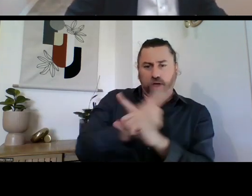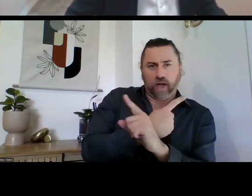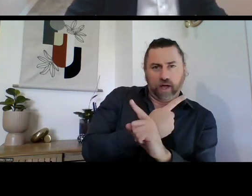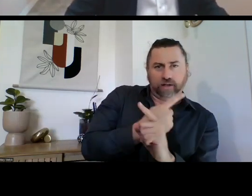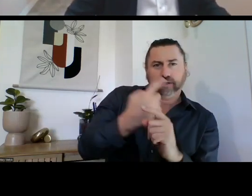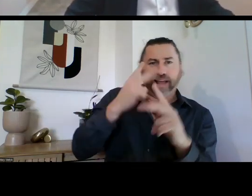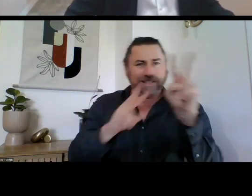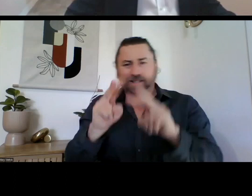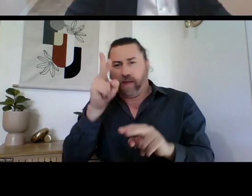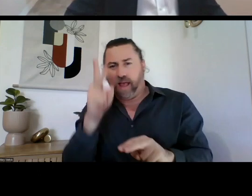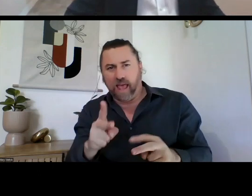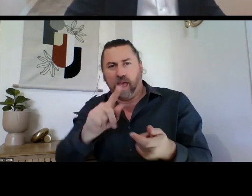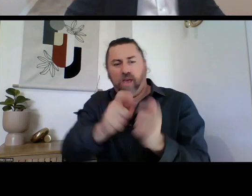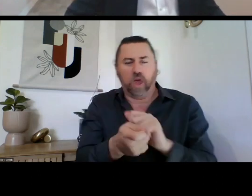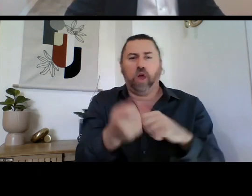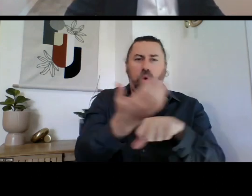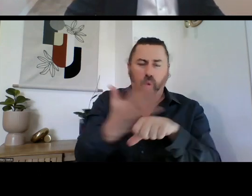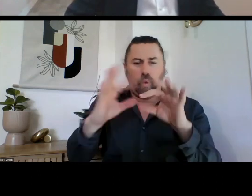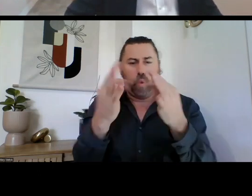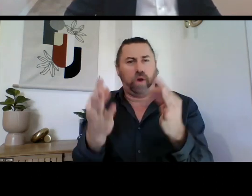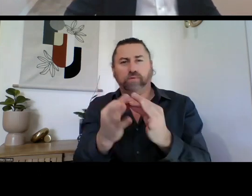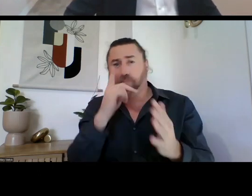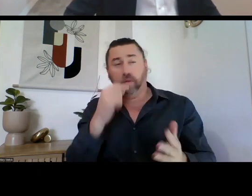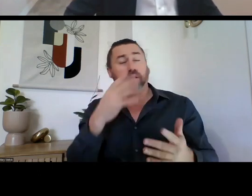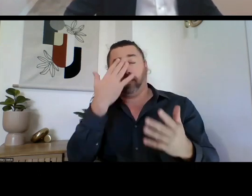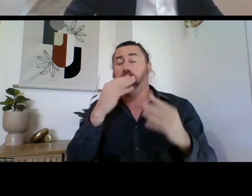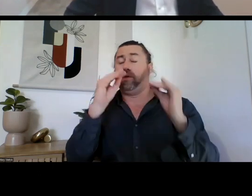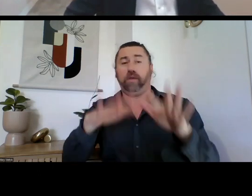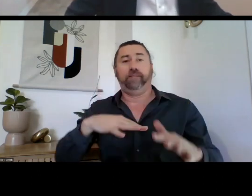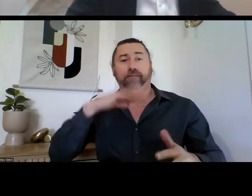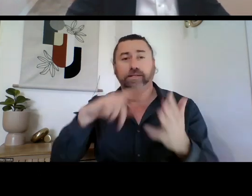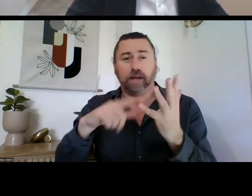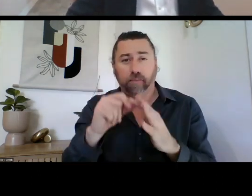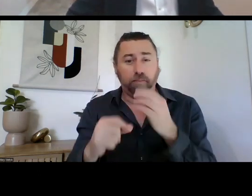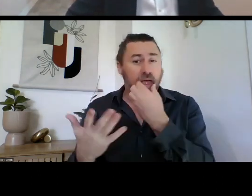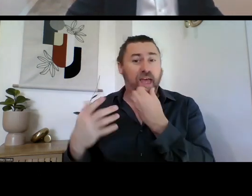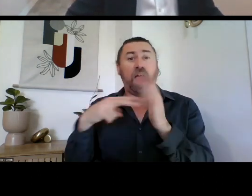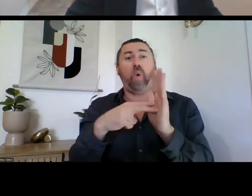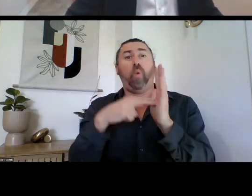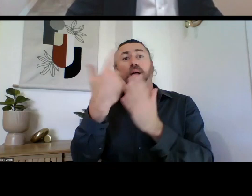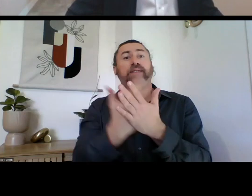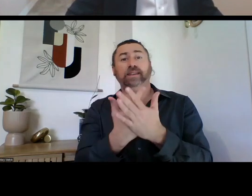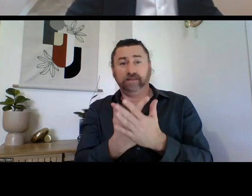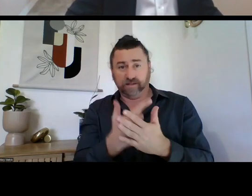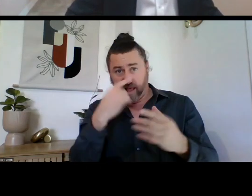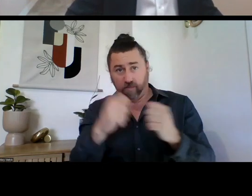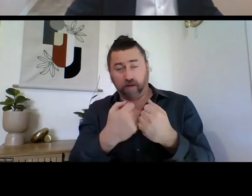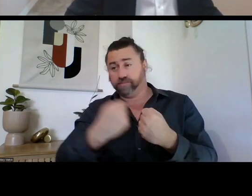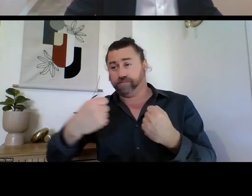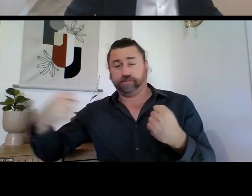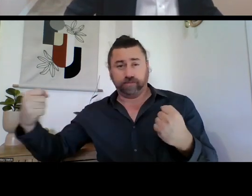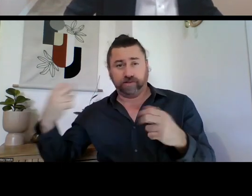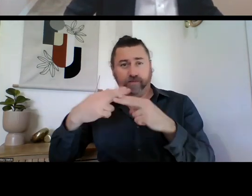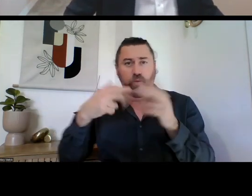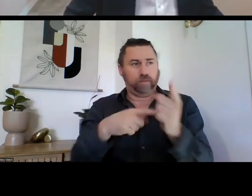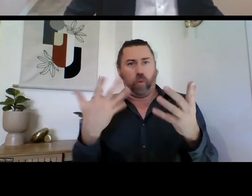they have to start again with a new organisation. And at the moment, there are also wait times for assessments in some areas. So